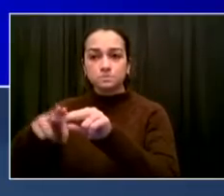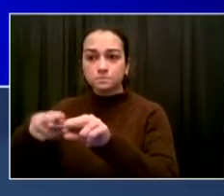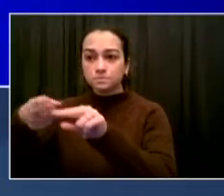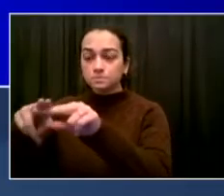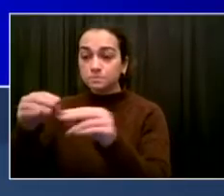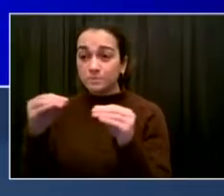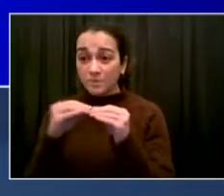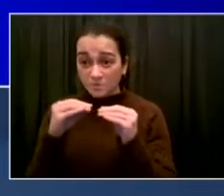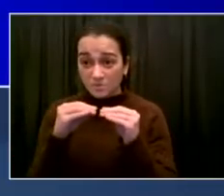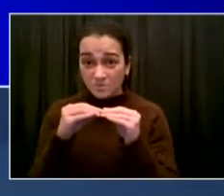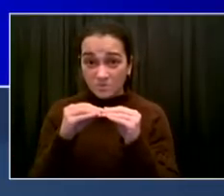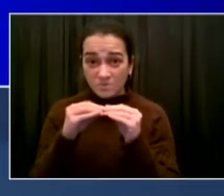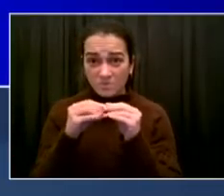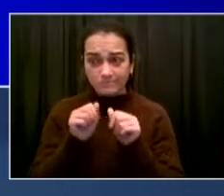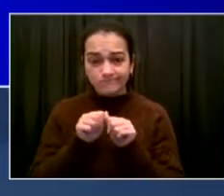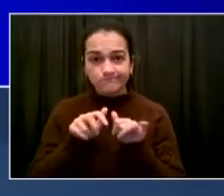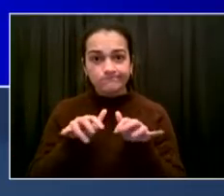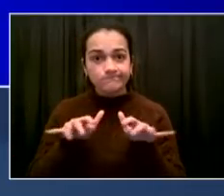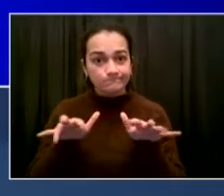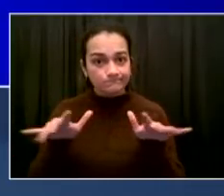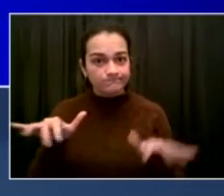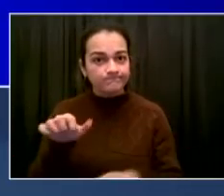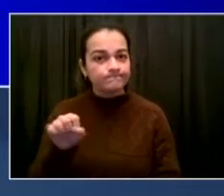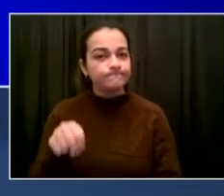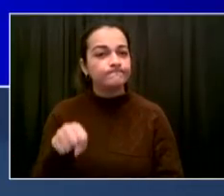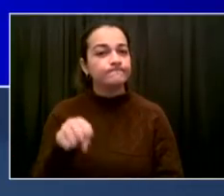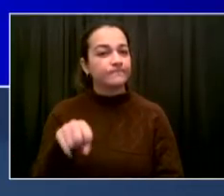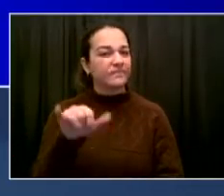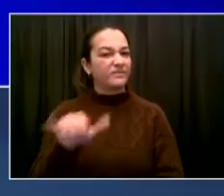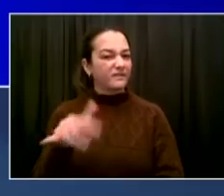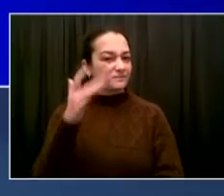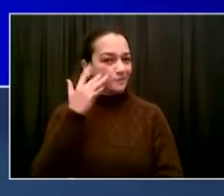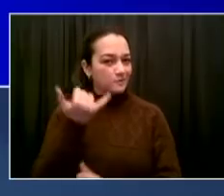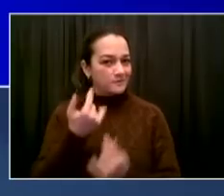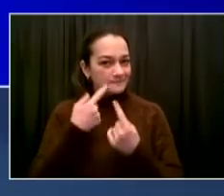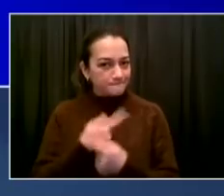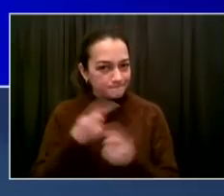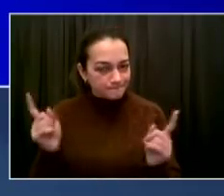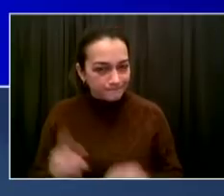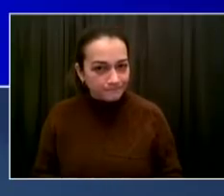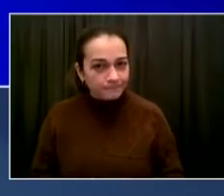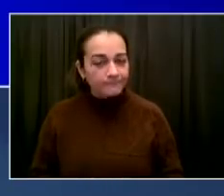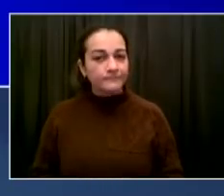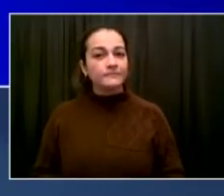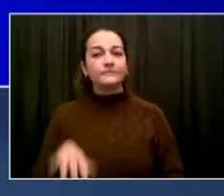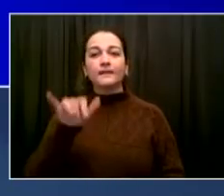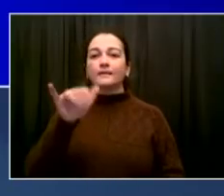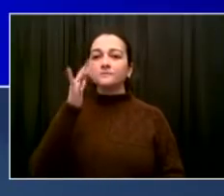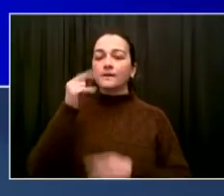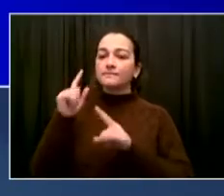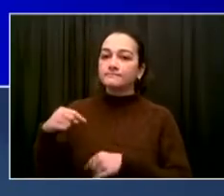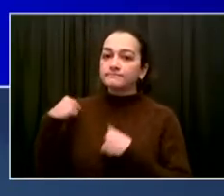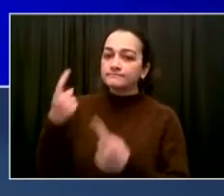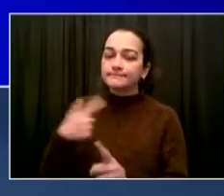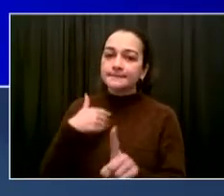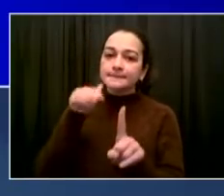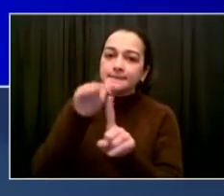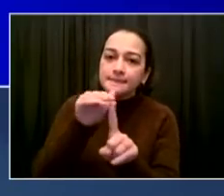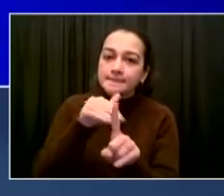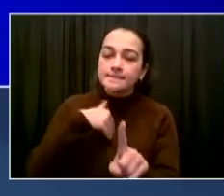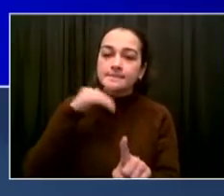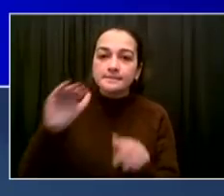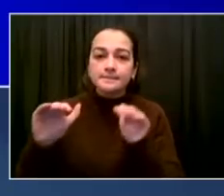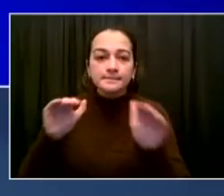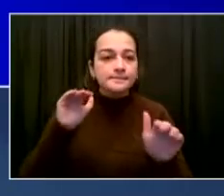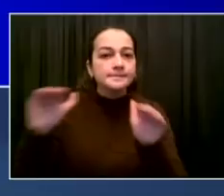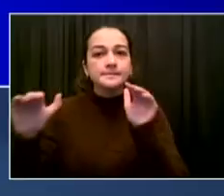helps us and what protects us as always is vaccination. So I'm going to talk immediately about the things that can make a real impact in